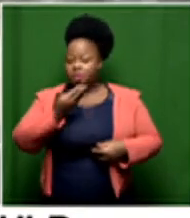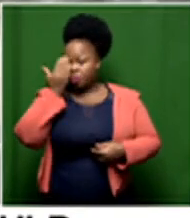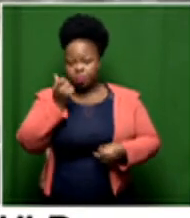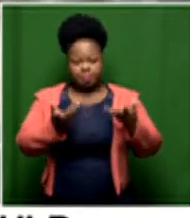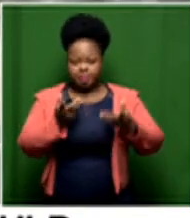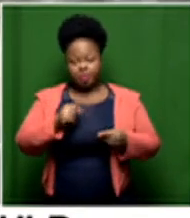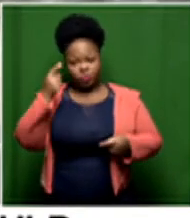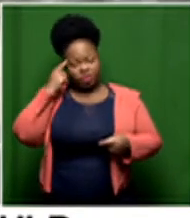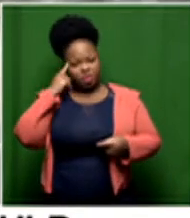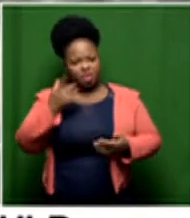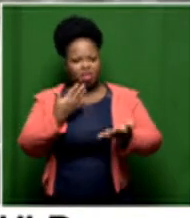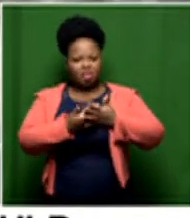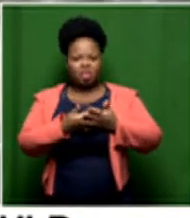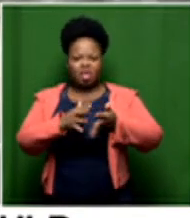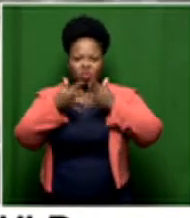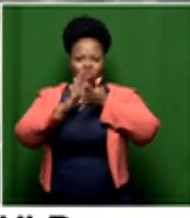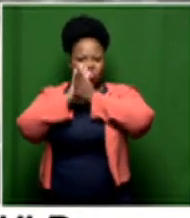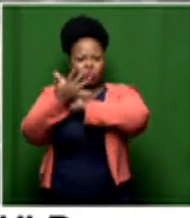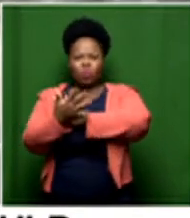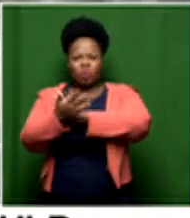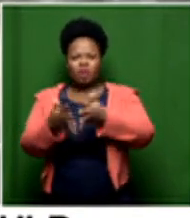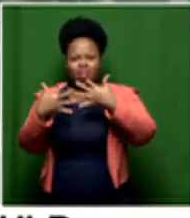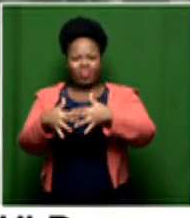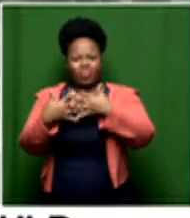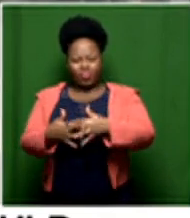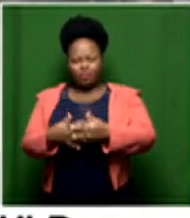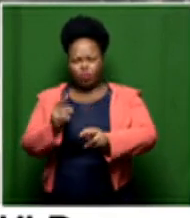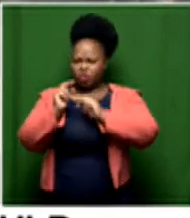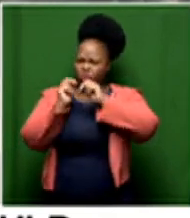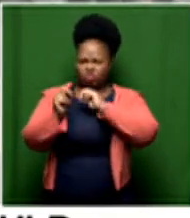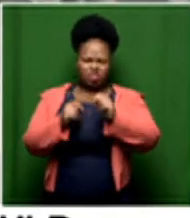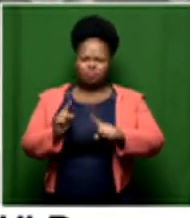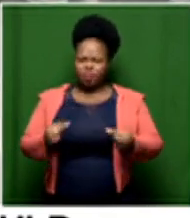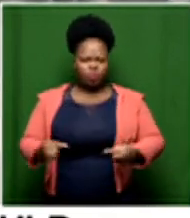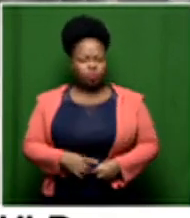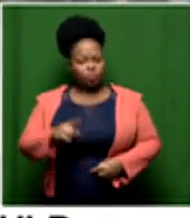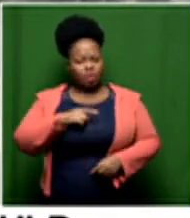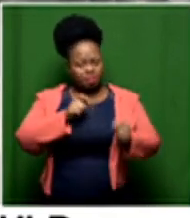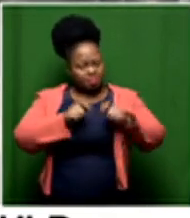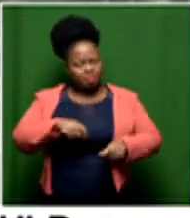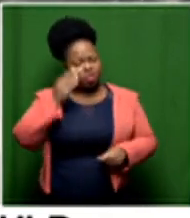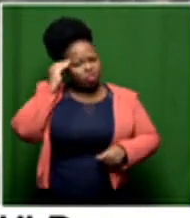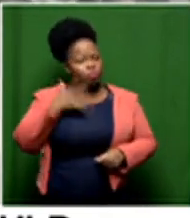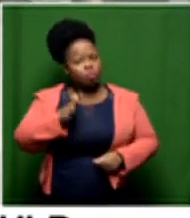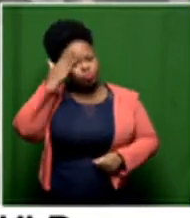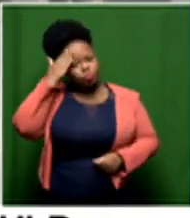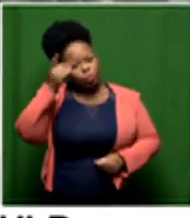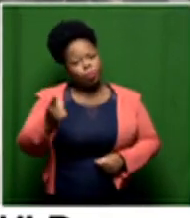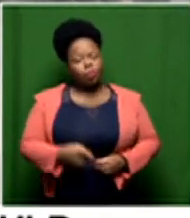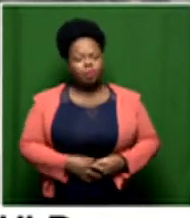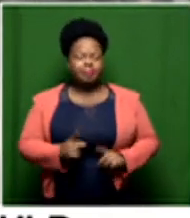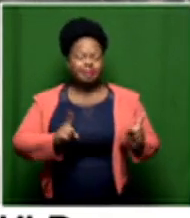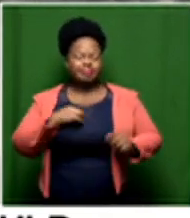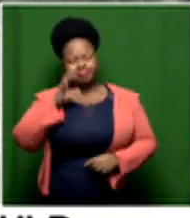they think that will jeopardize negotiations. It shouldn't. These are matters of public interest. But I can only